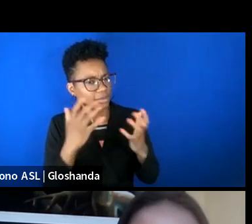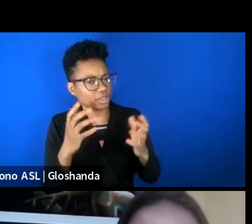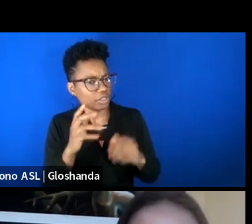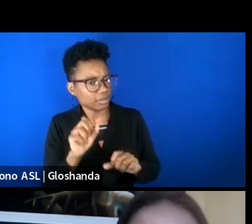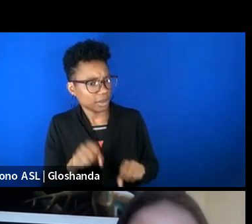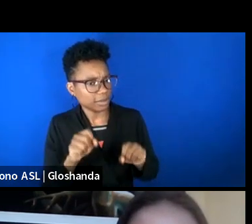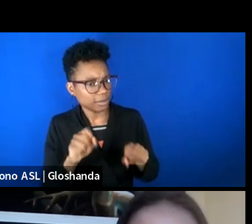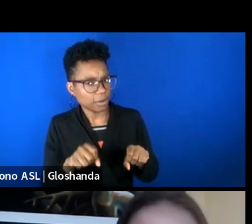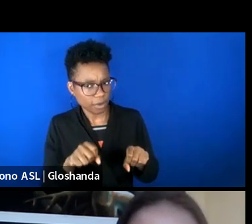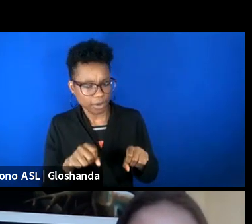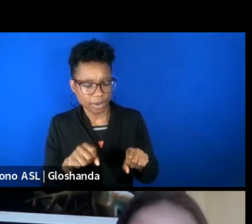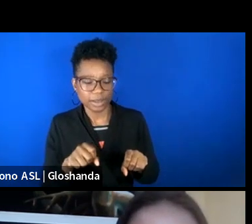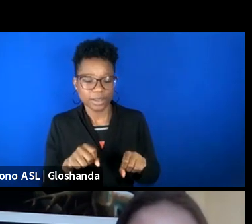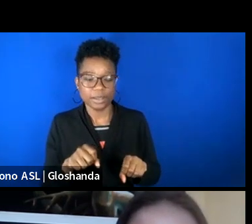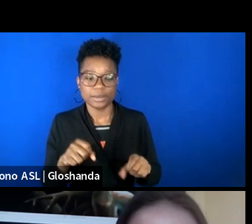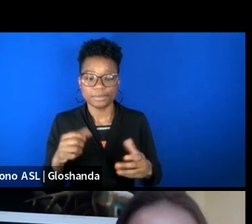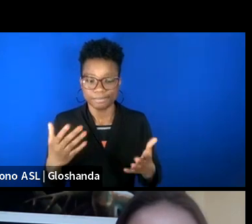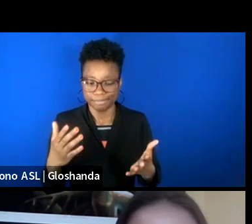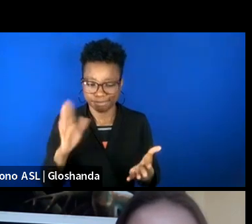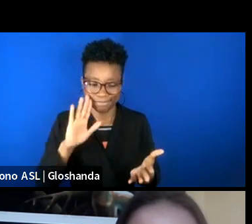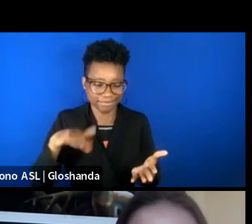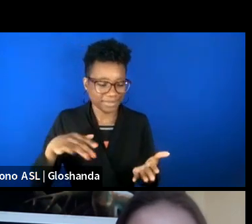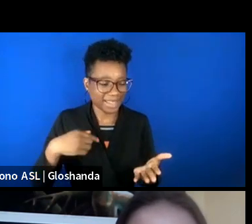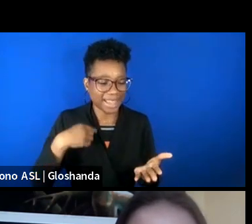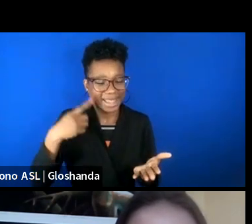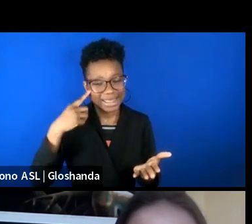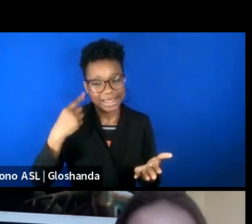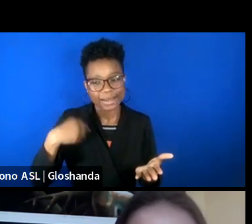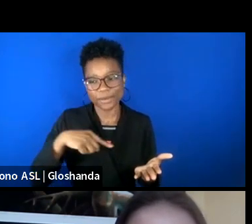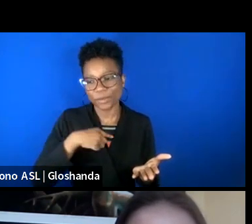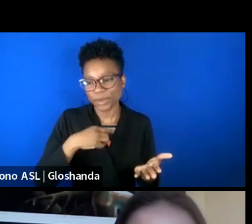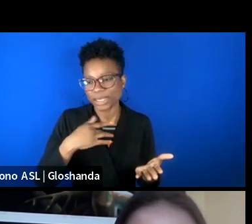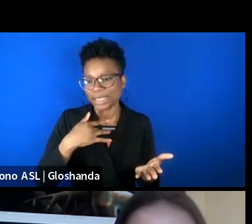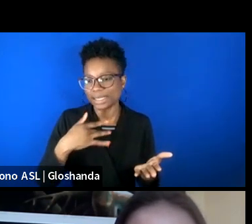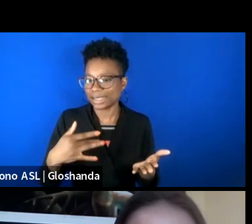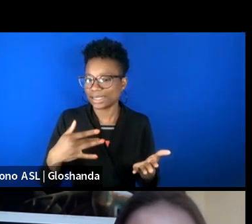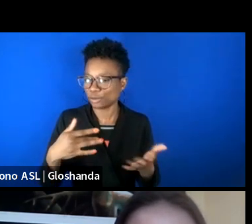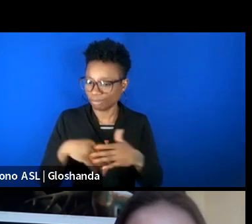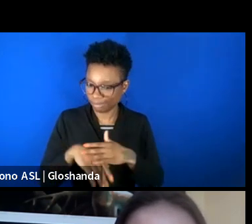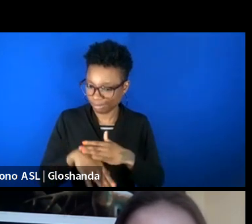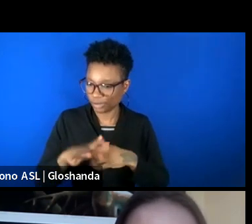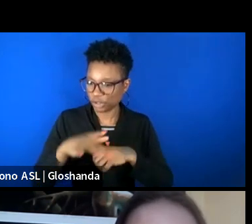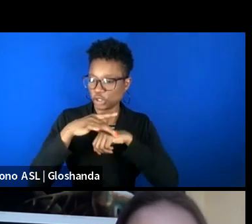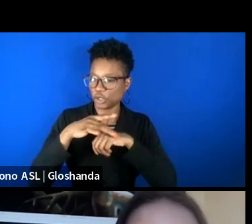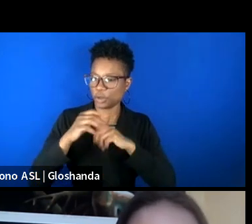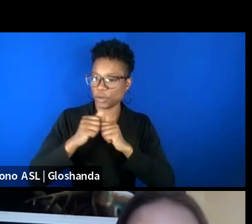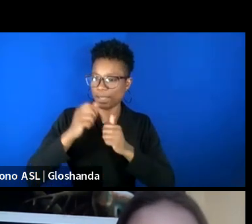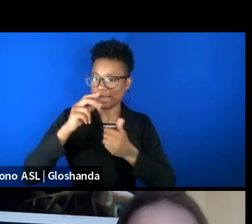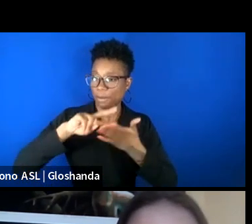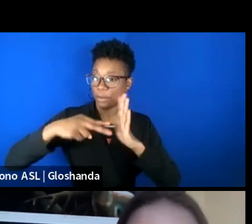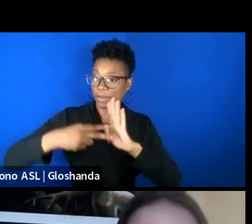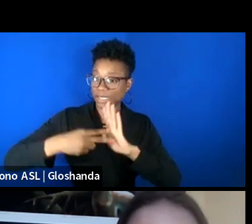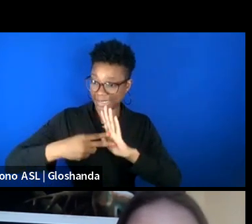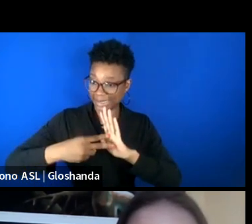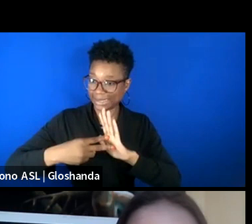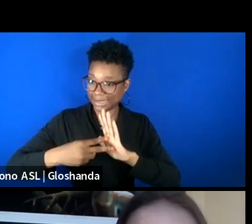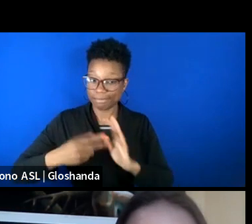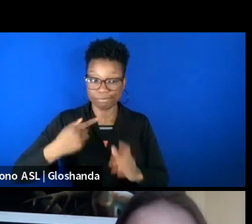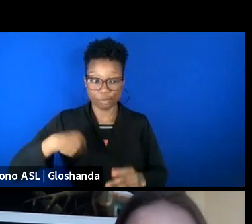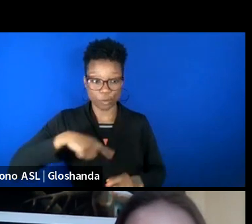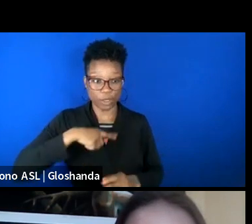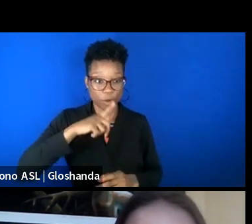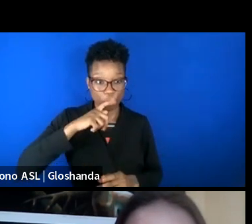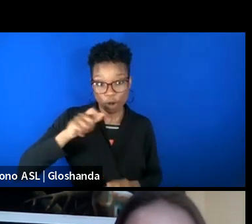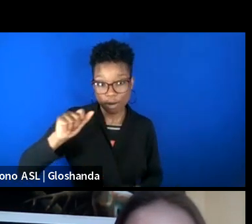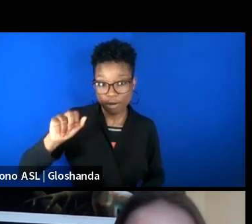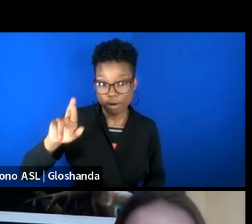So, you know, I think that we come to this earth with a purpose. And those of us who are artists, I